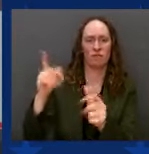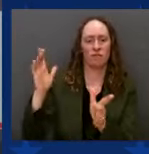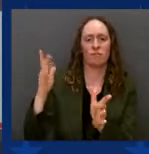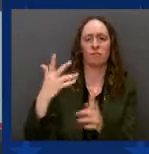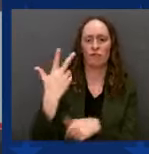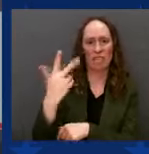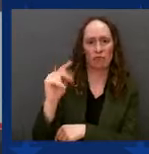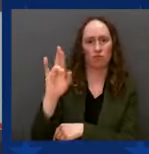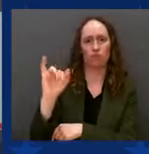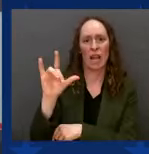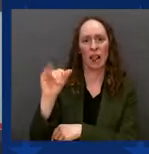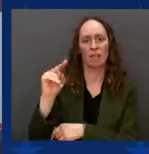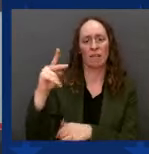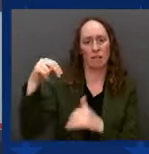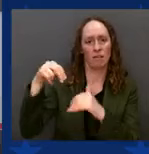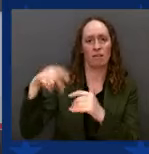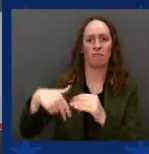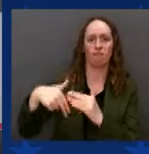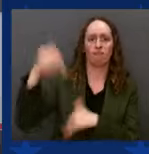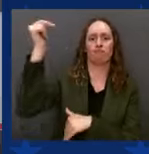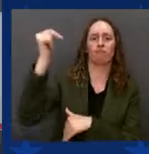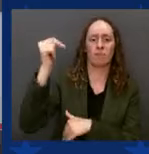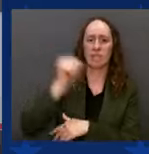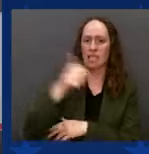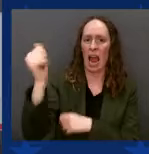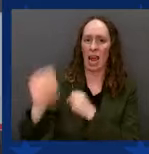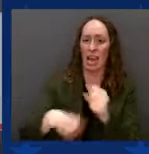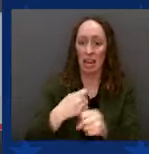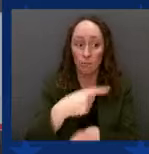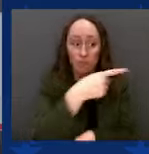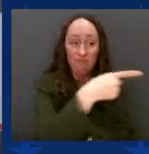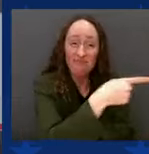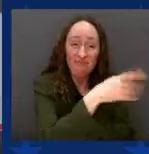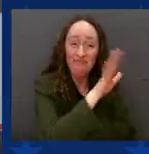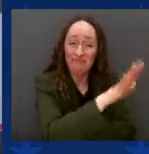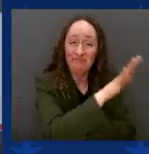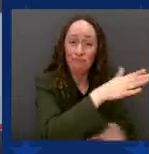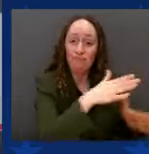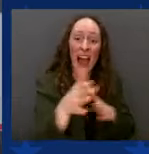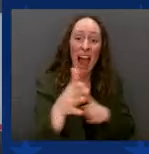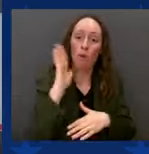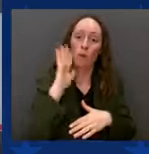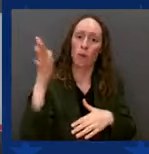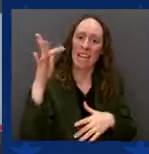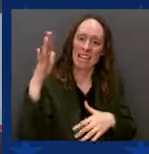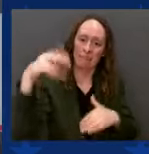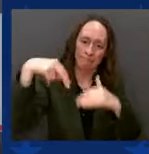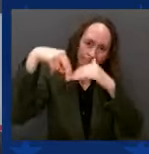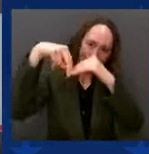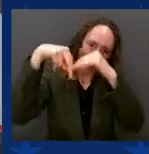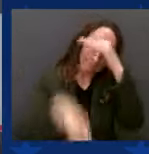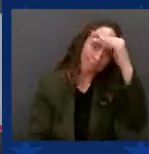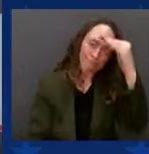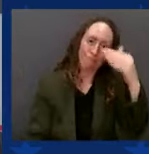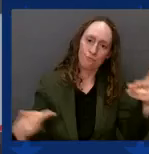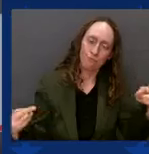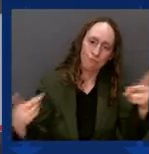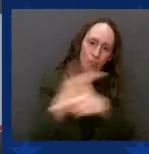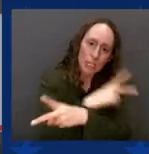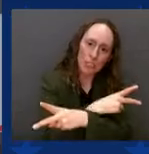deficit by more than $3 trillion over the next 10 years. If I'm wrong, show me. I want to cut